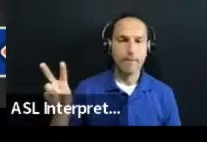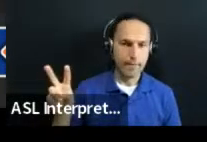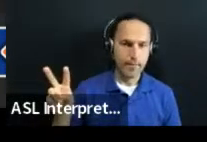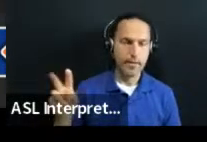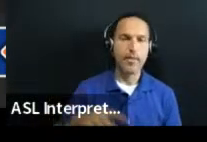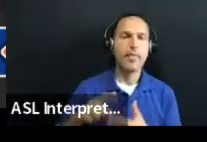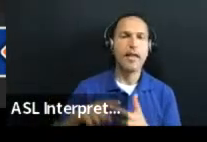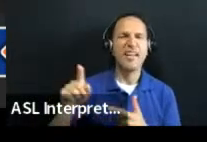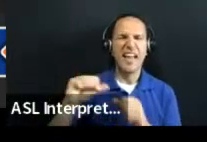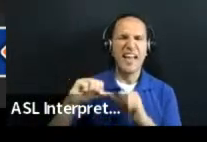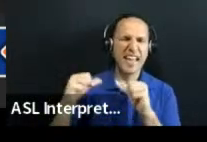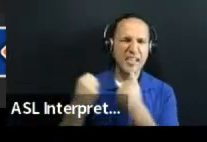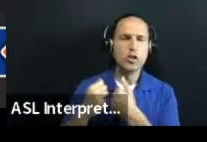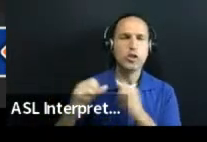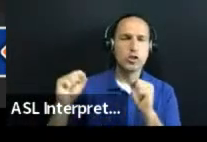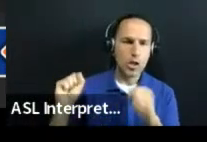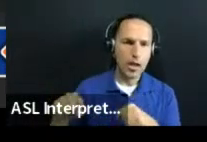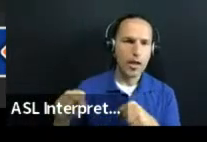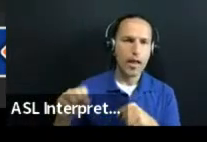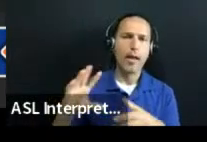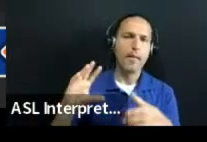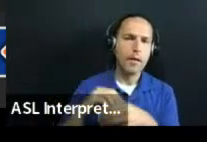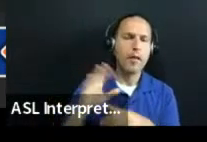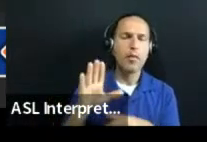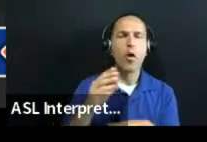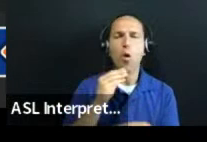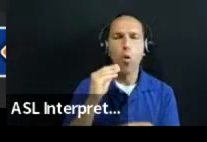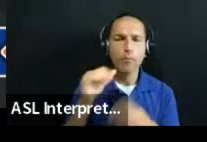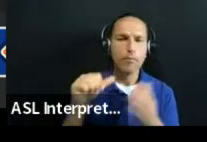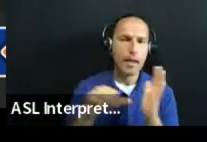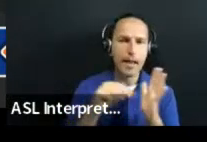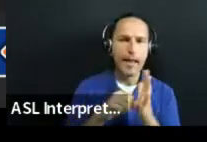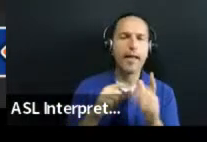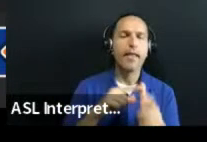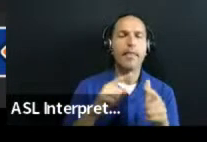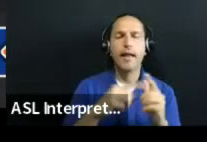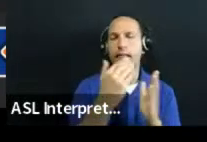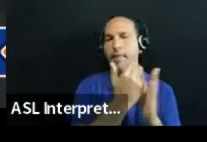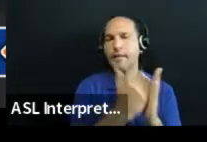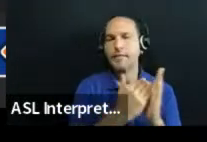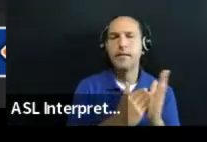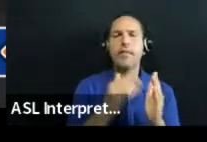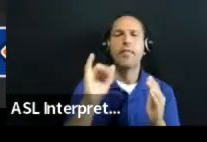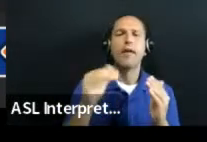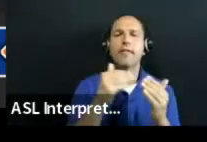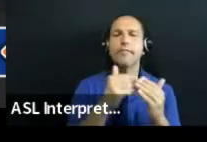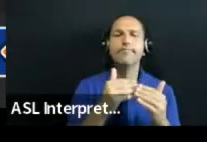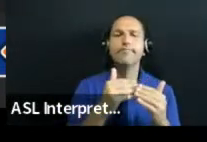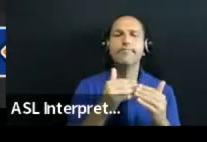that agencies, right, can embed it on their homepage and list their upcoming events.